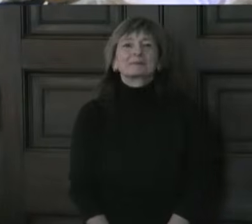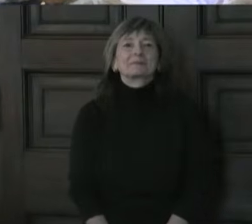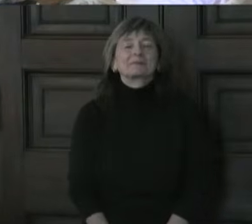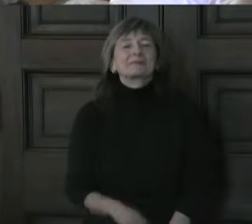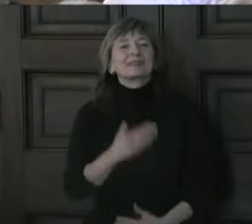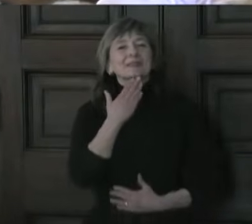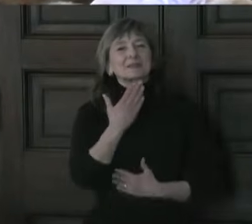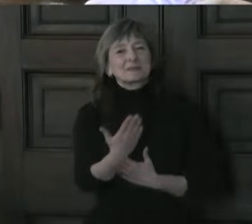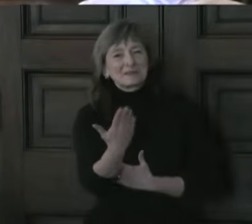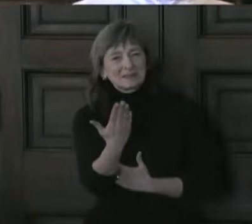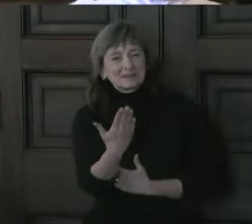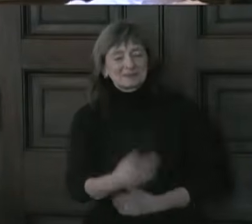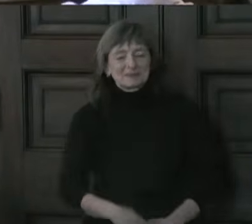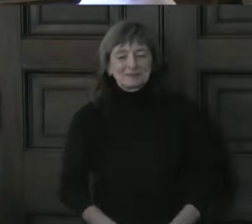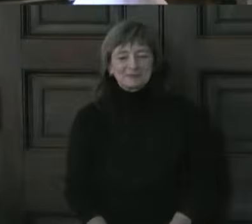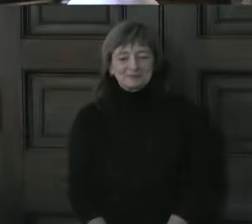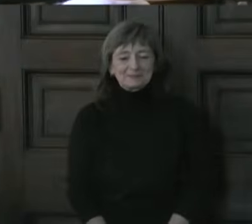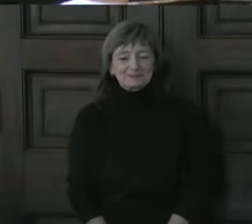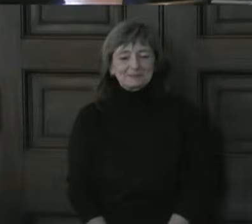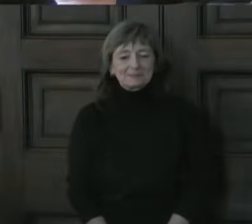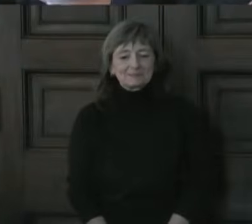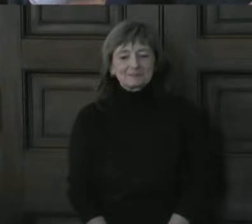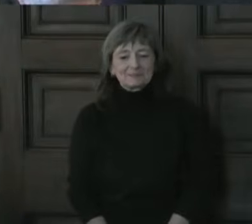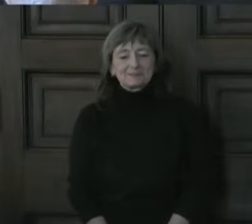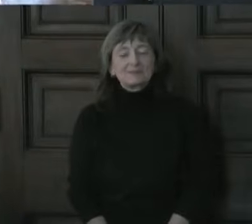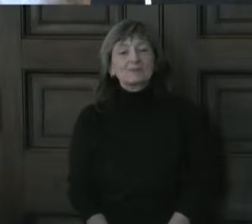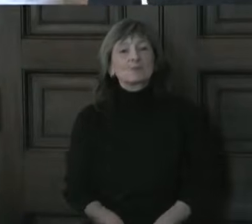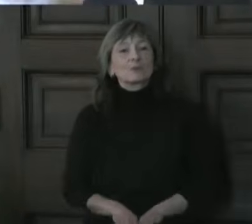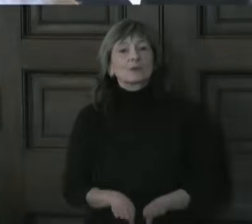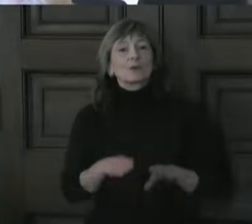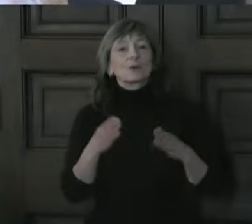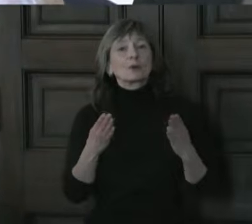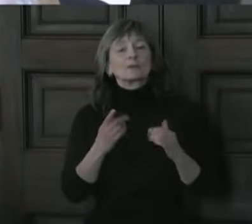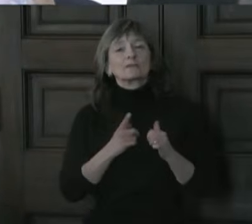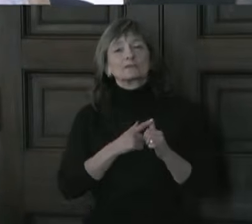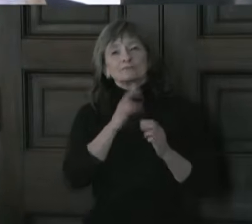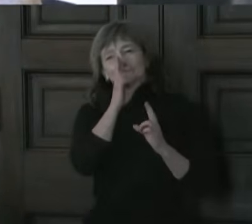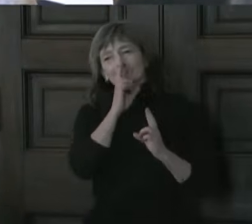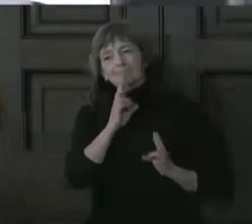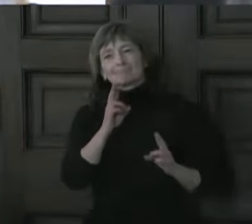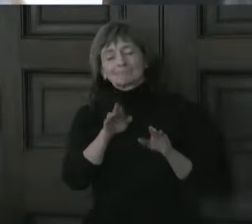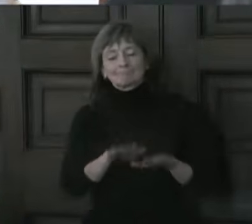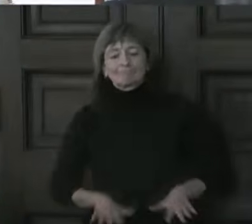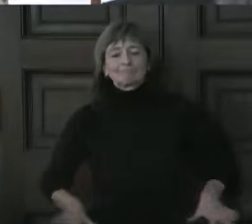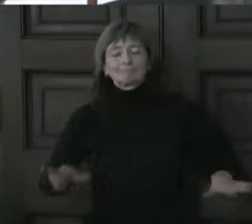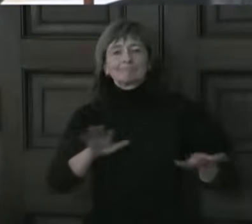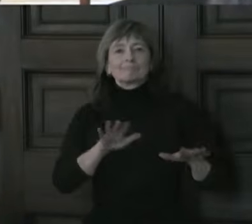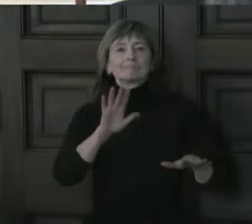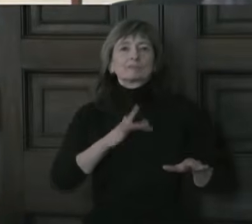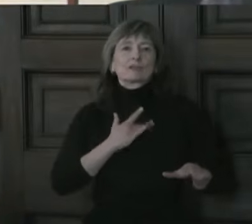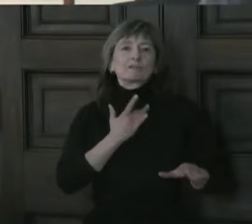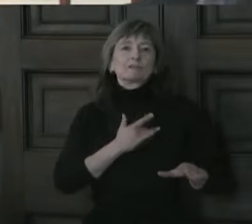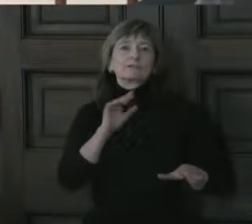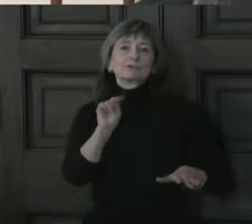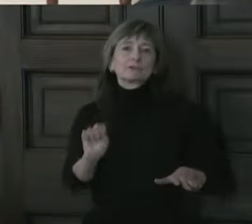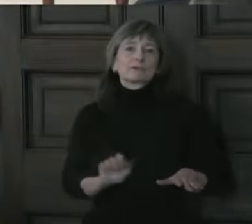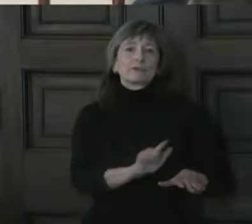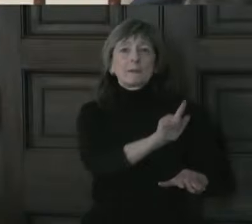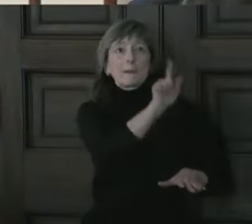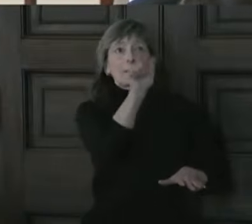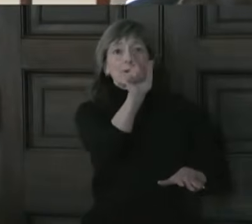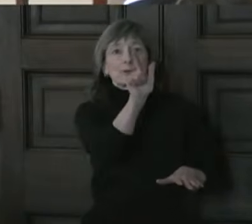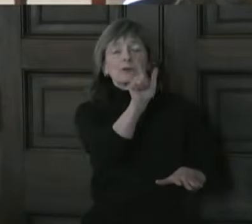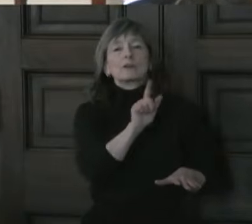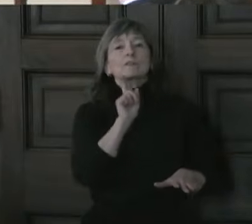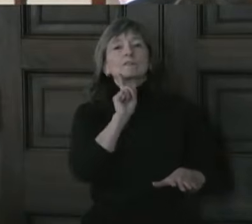Good morning. I would like to begin by respectfully acknowledging the province of Newfoundland and Labrador as